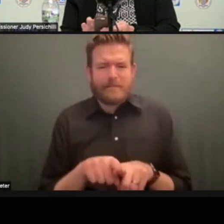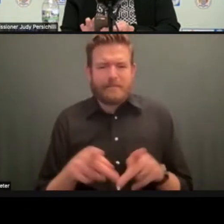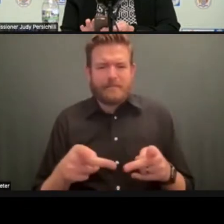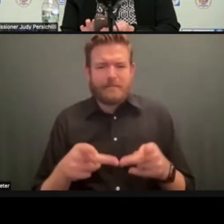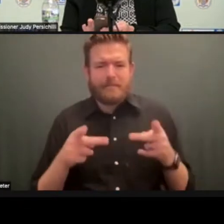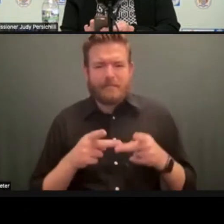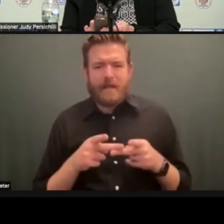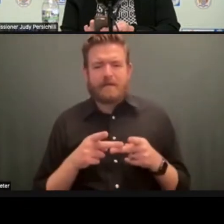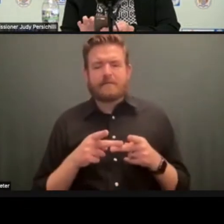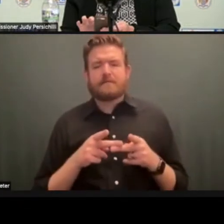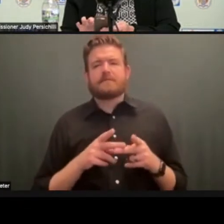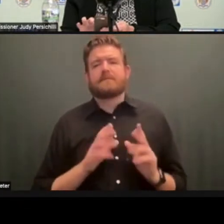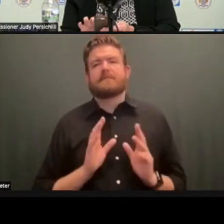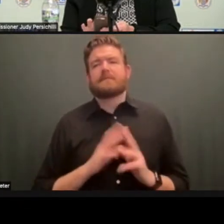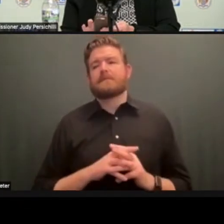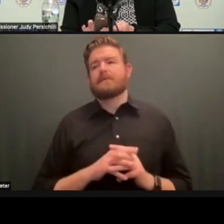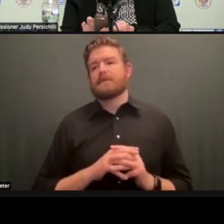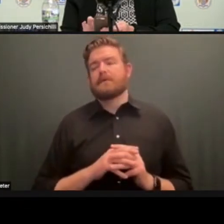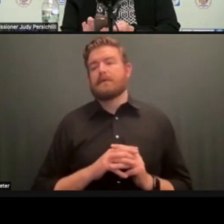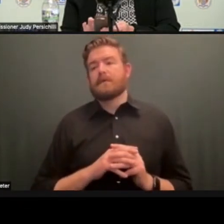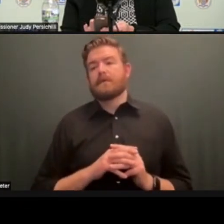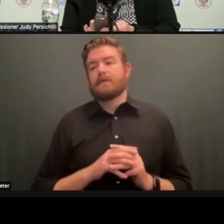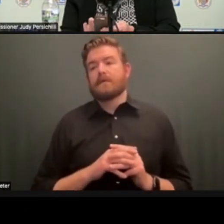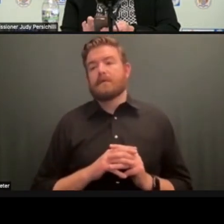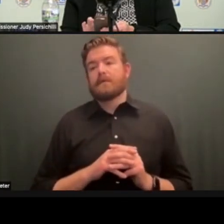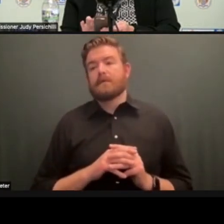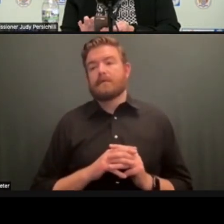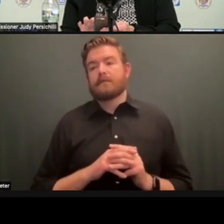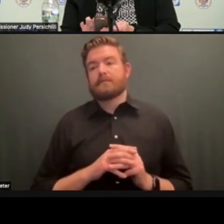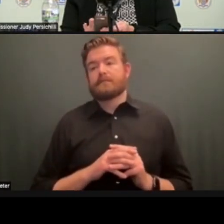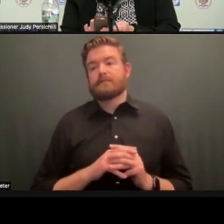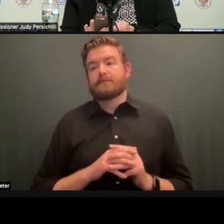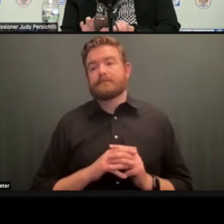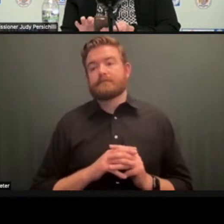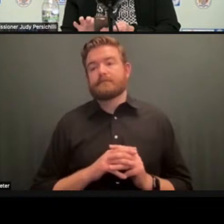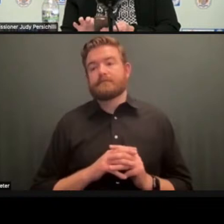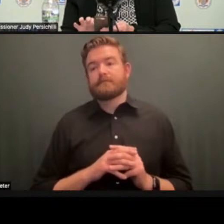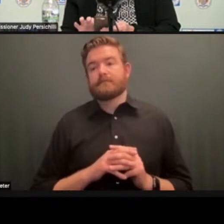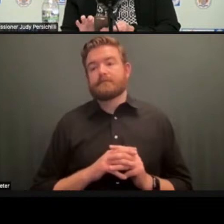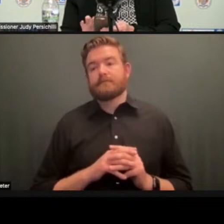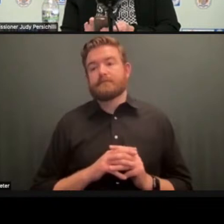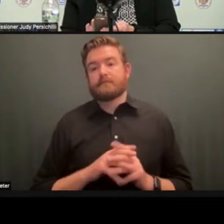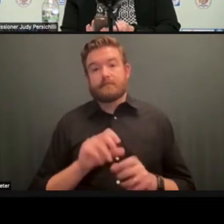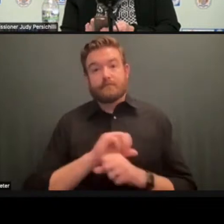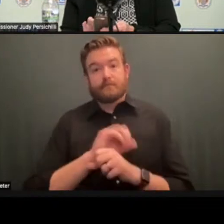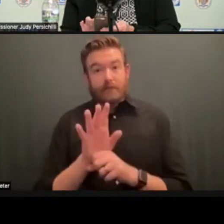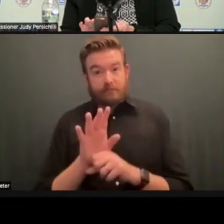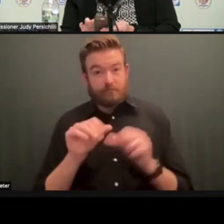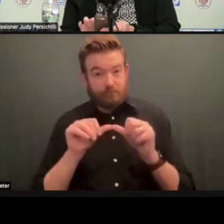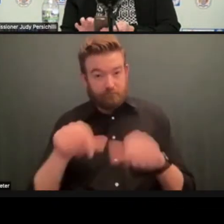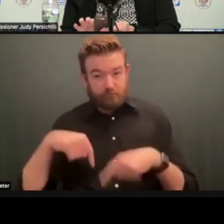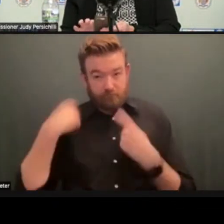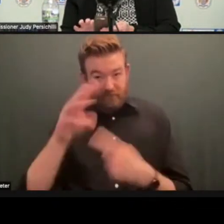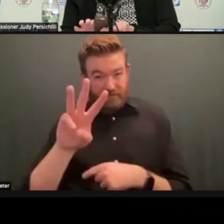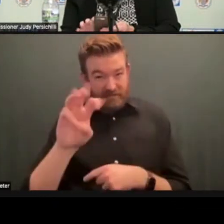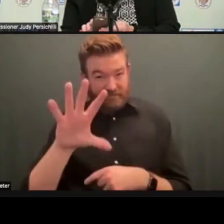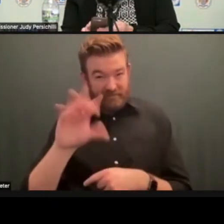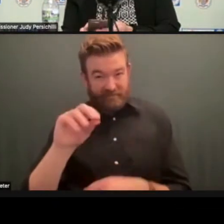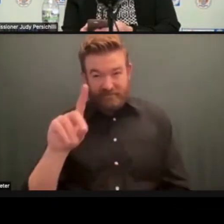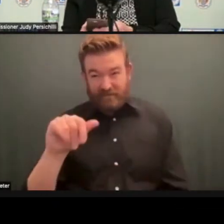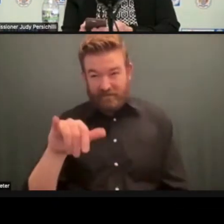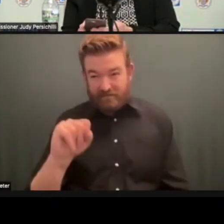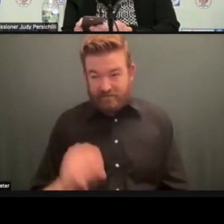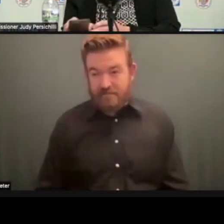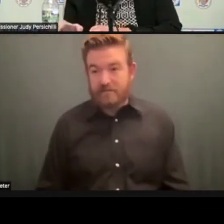days of this pandemic, I've gone away for 2 8-day periods. So that's 16 days out of 650.